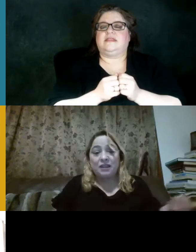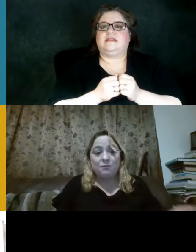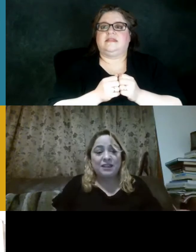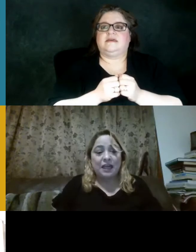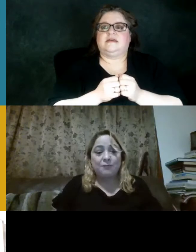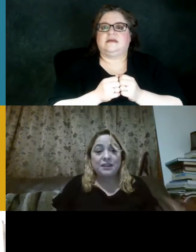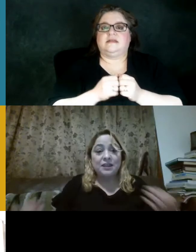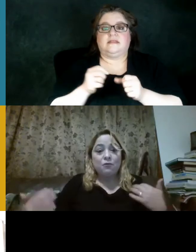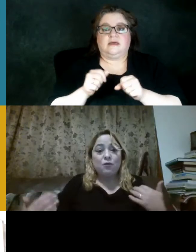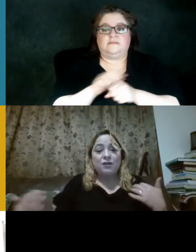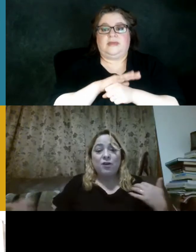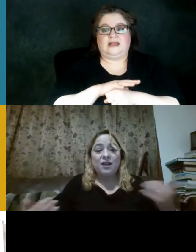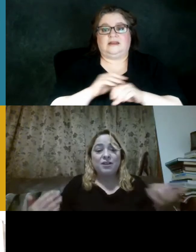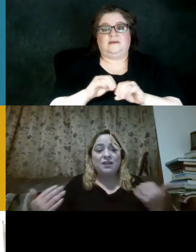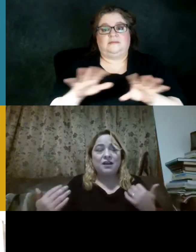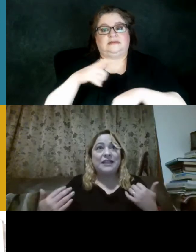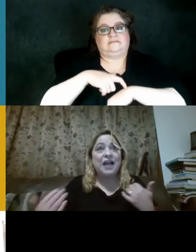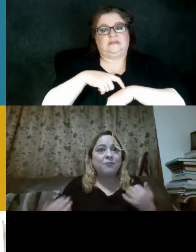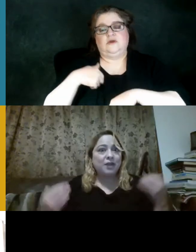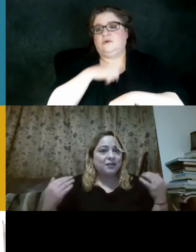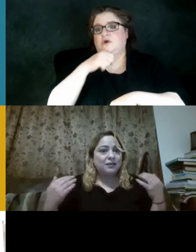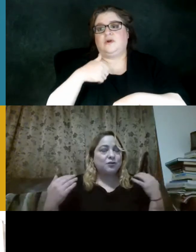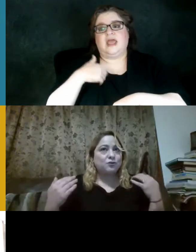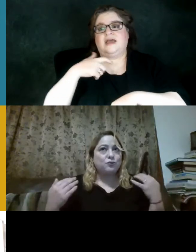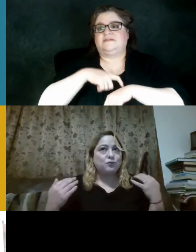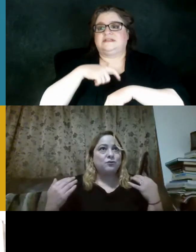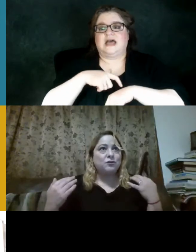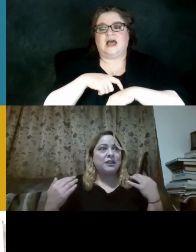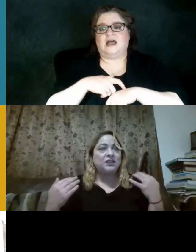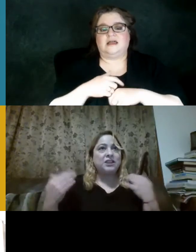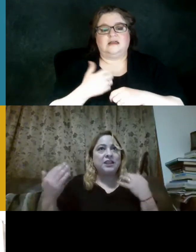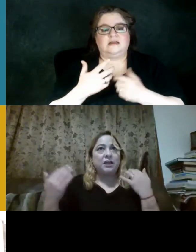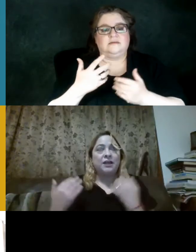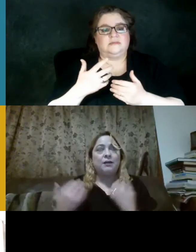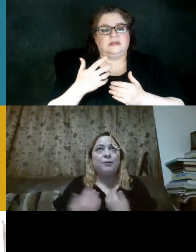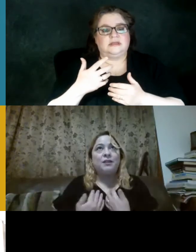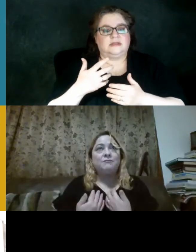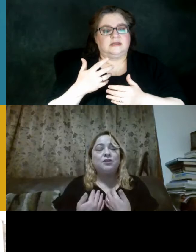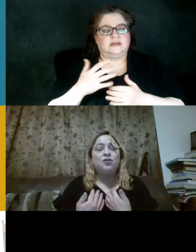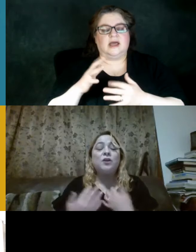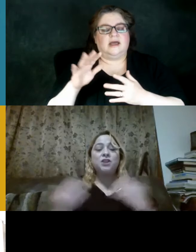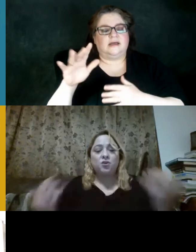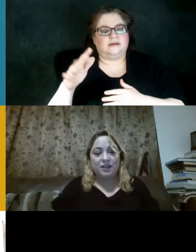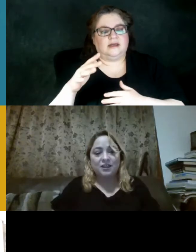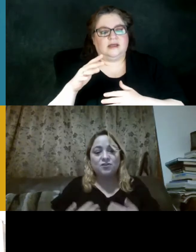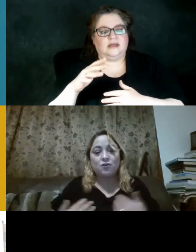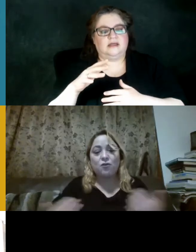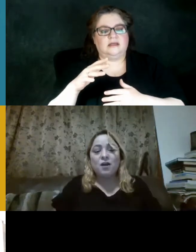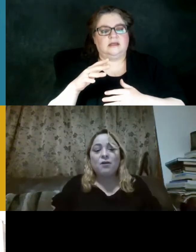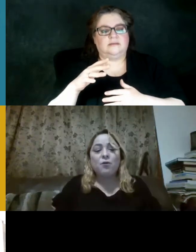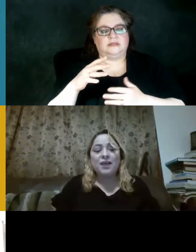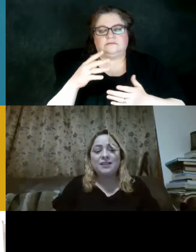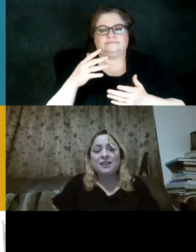in pandemic times, we don't have time to know each other.